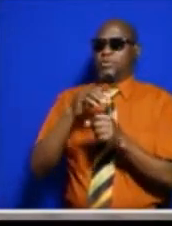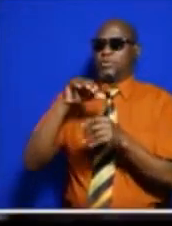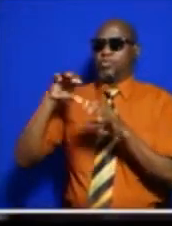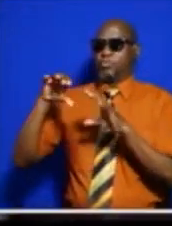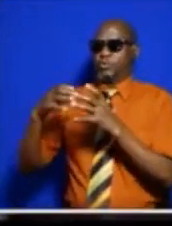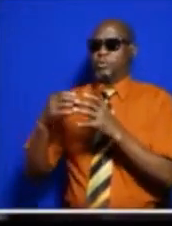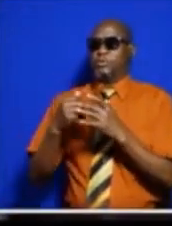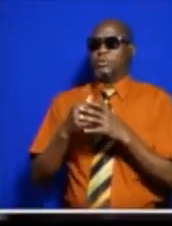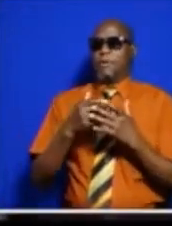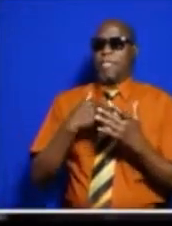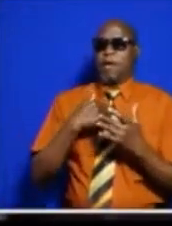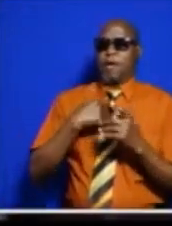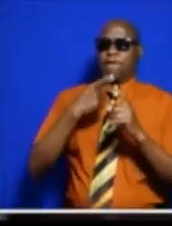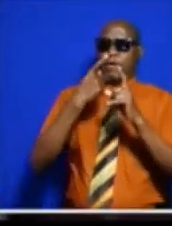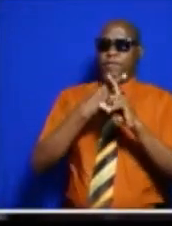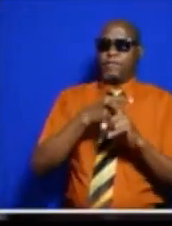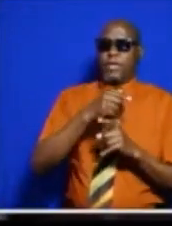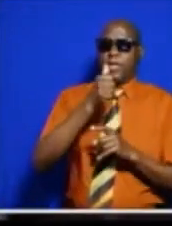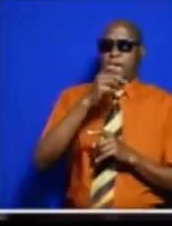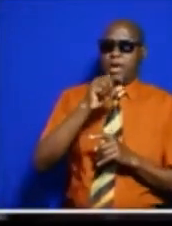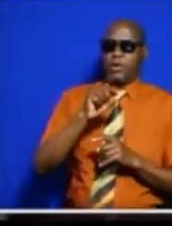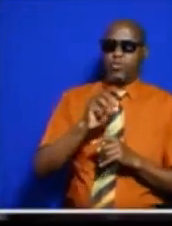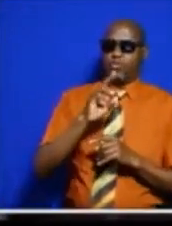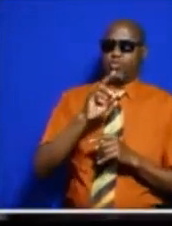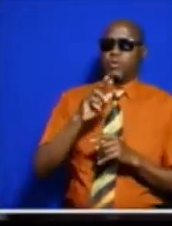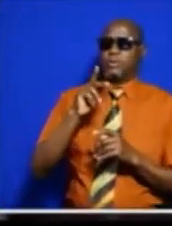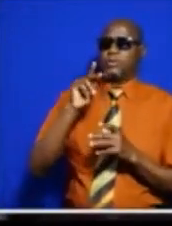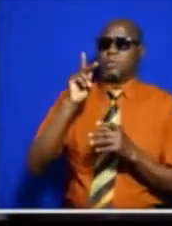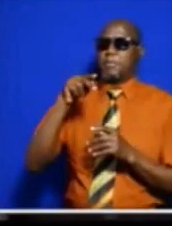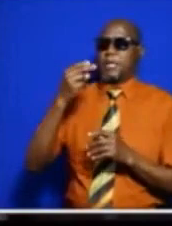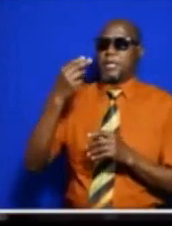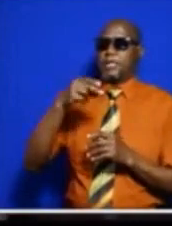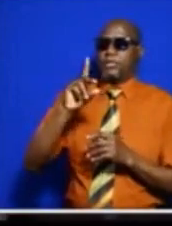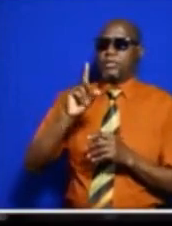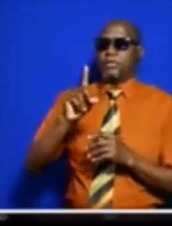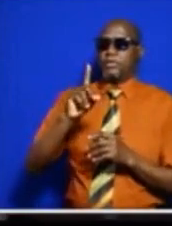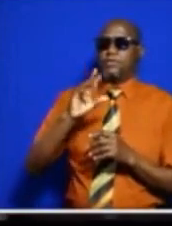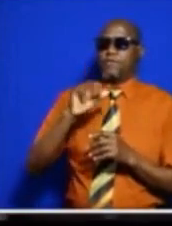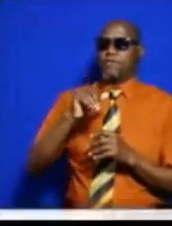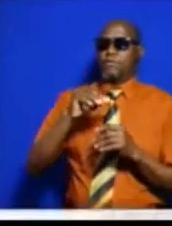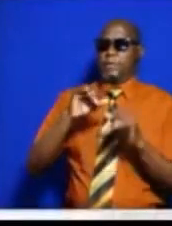holds various portfolios at the AIU and acquired his PhD from the institution.